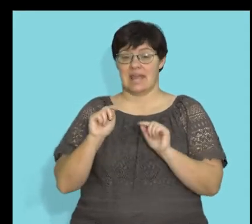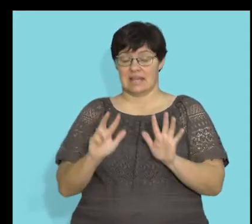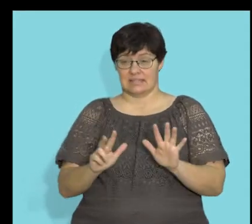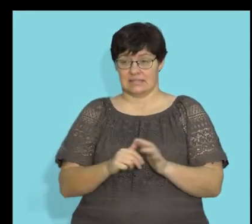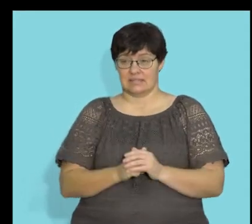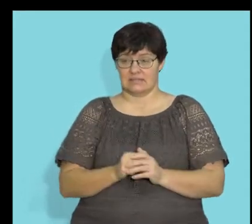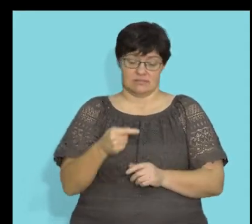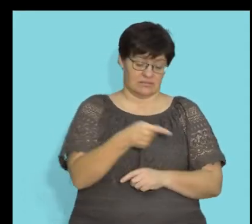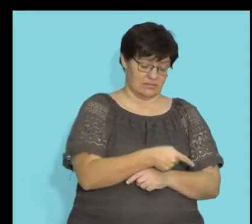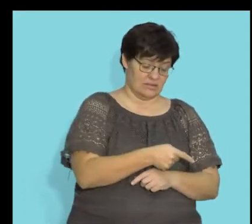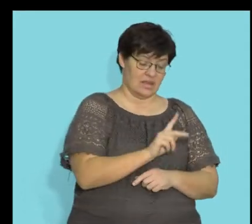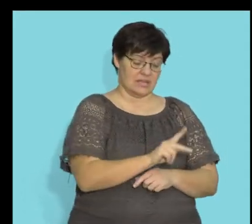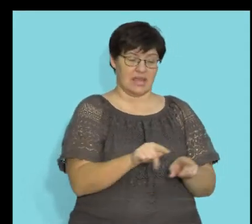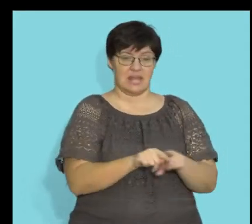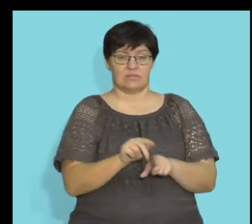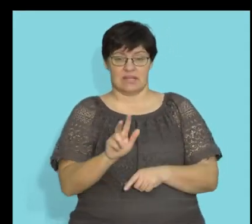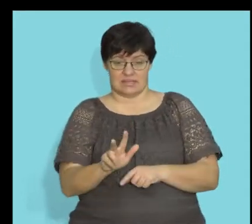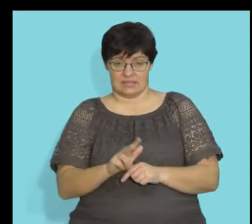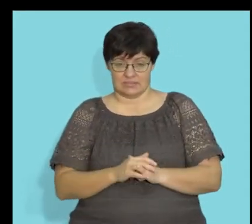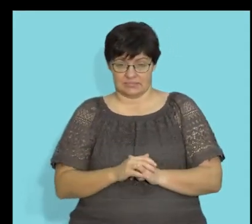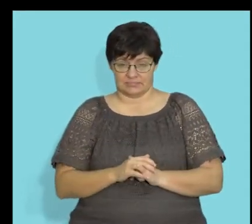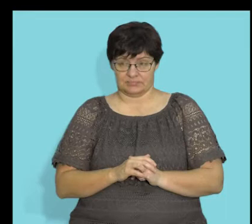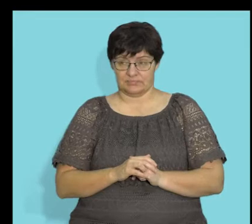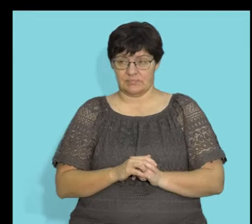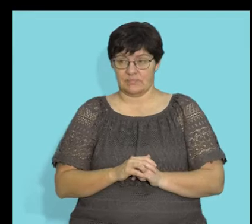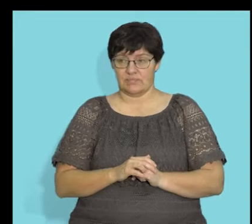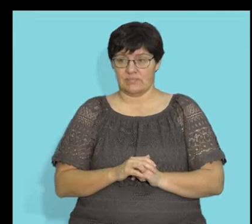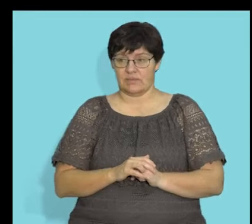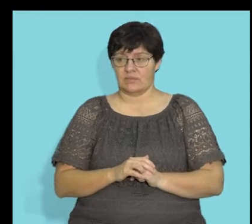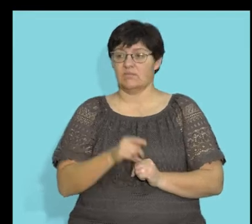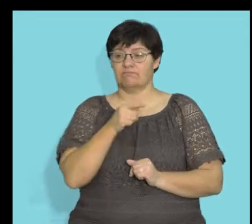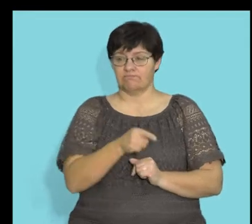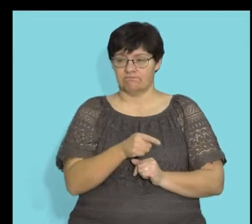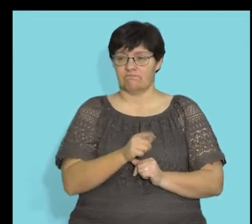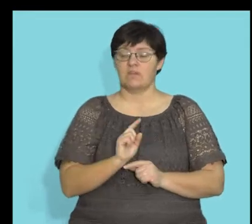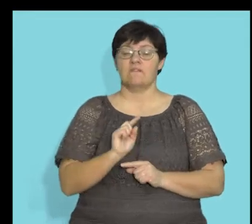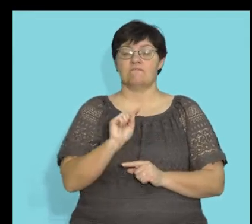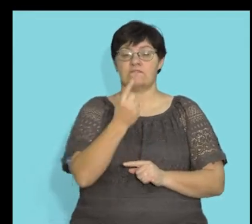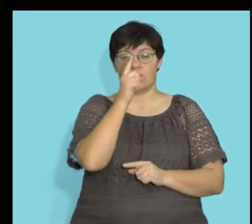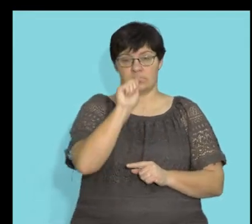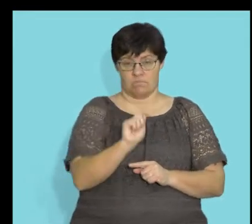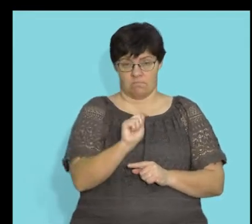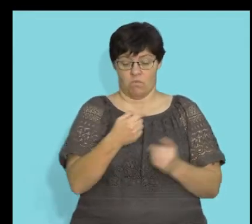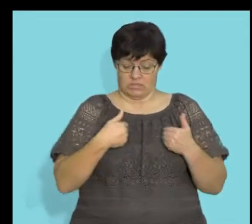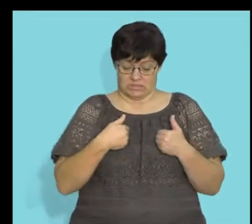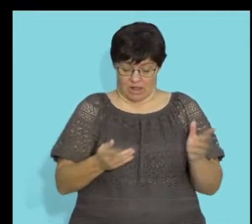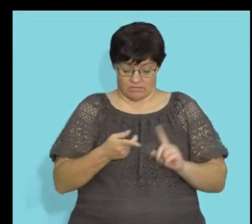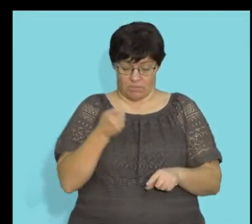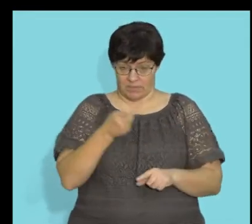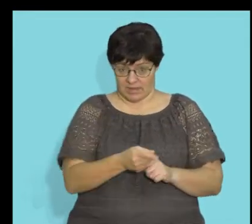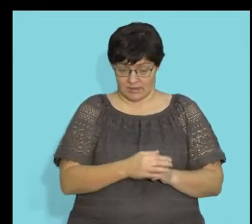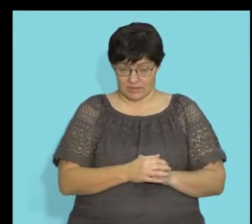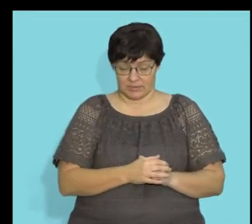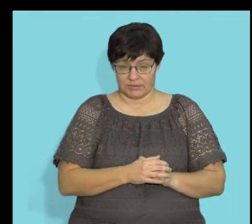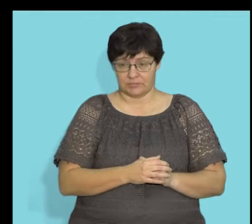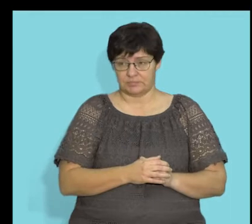8. And we can see that k is equal to 8 at the bottom. This is indicating the first term that is involved in the